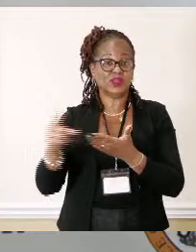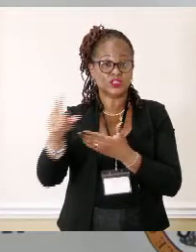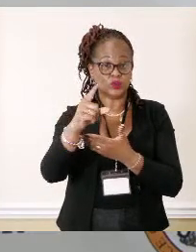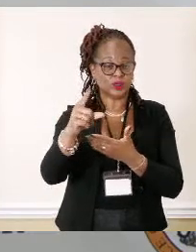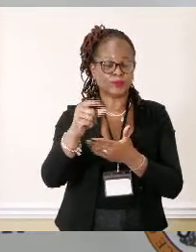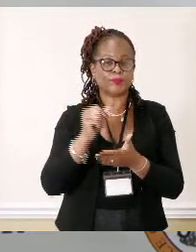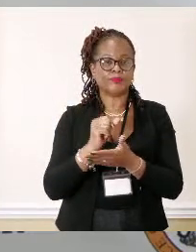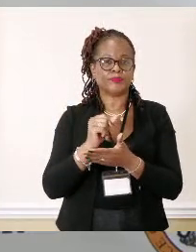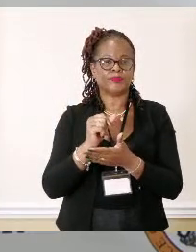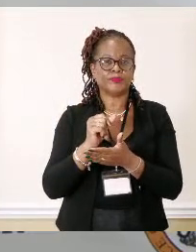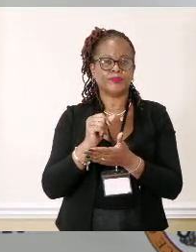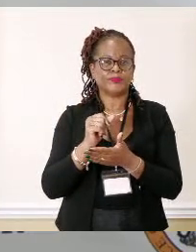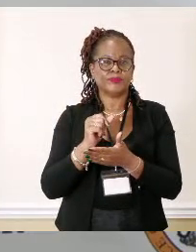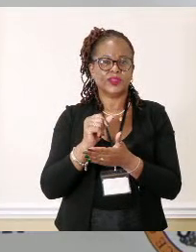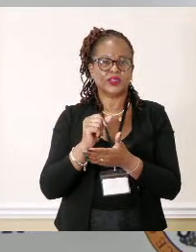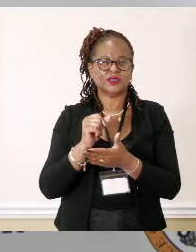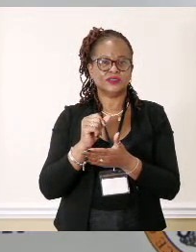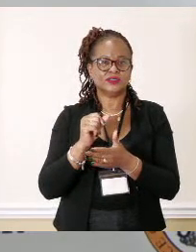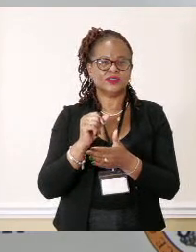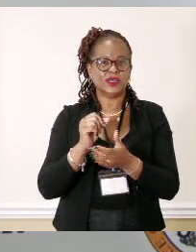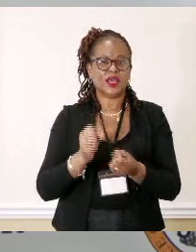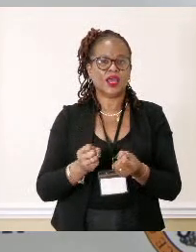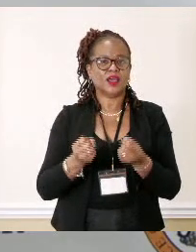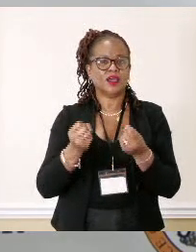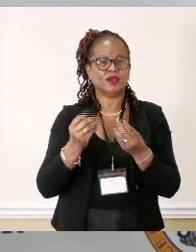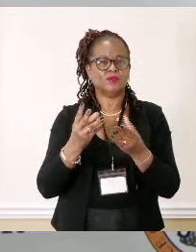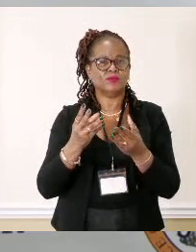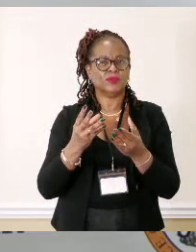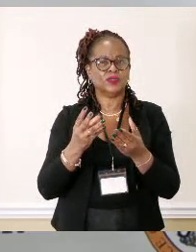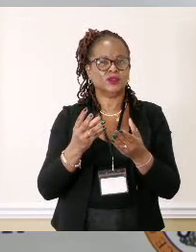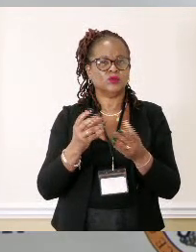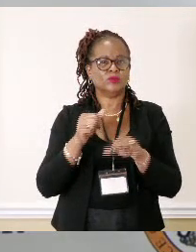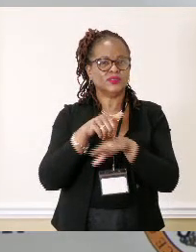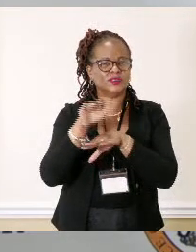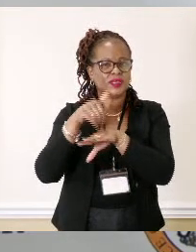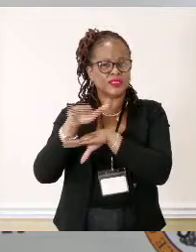amount on the number of vaccines being sent out to each family island,